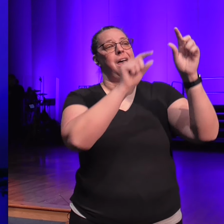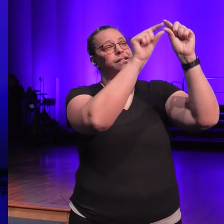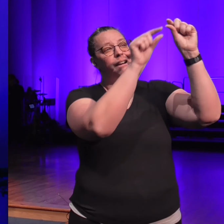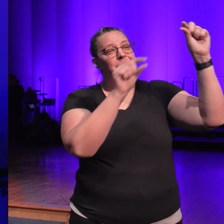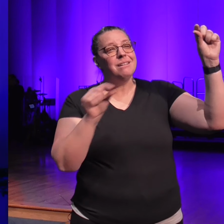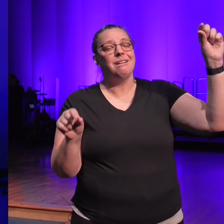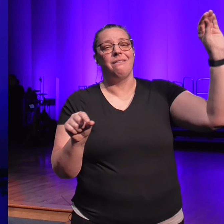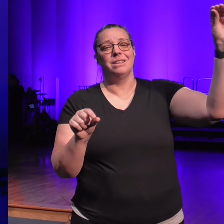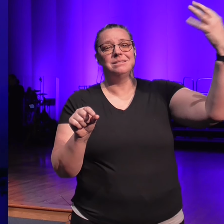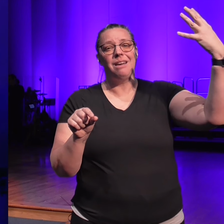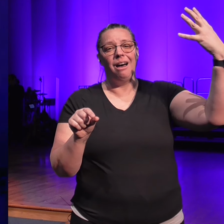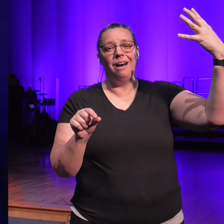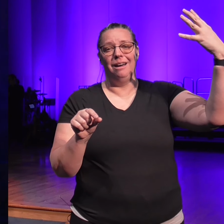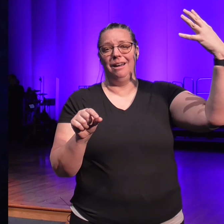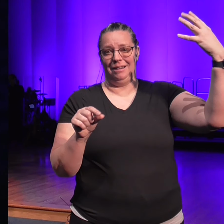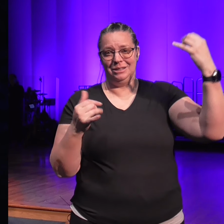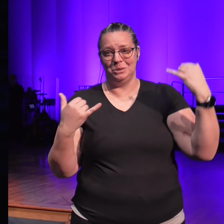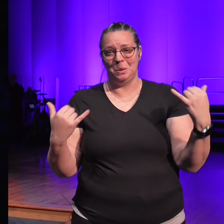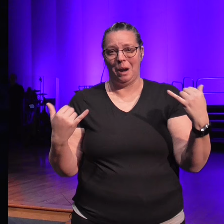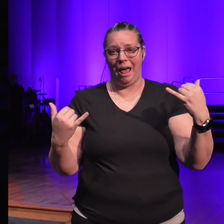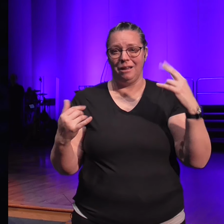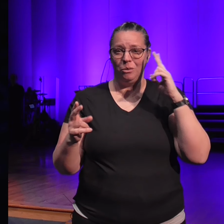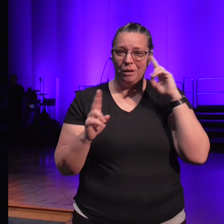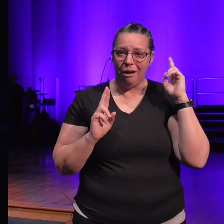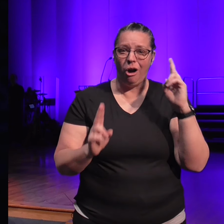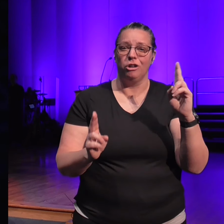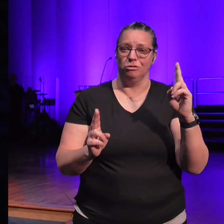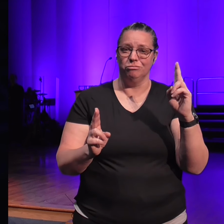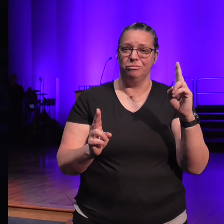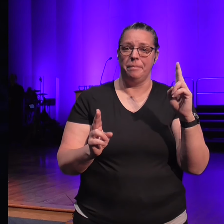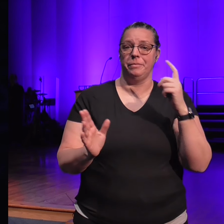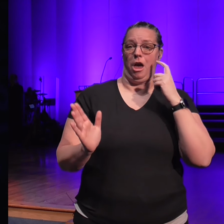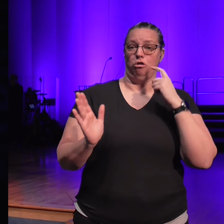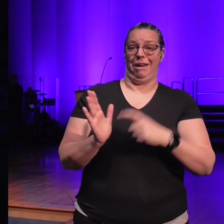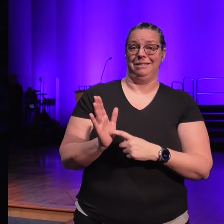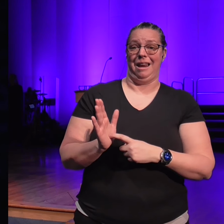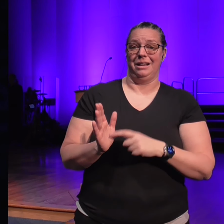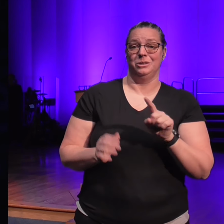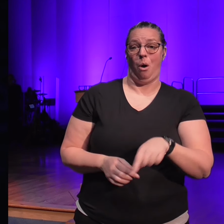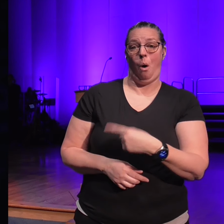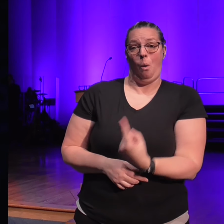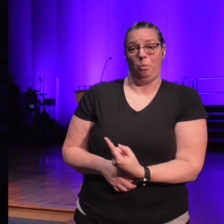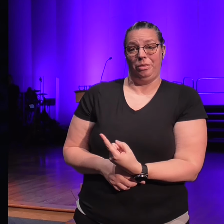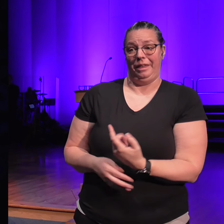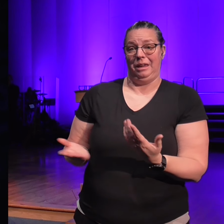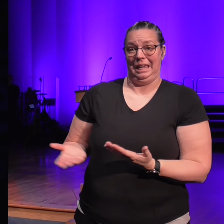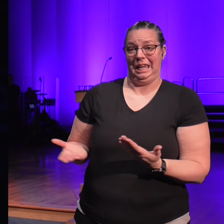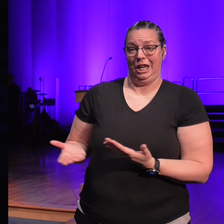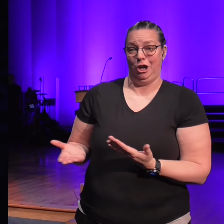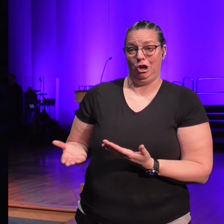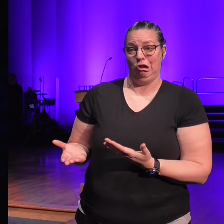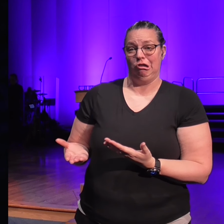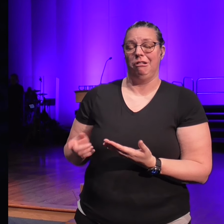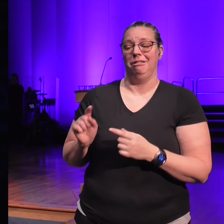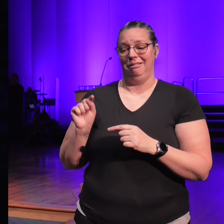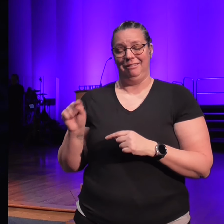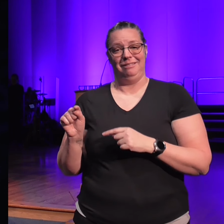them. And so I recognize that the only one present here is that divine